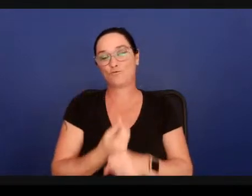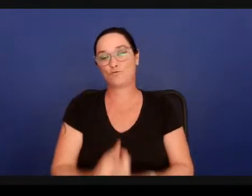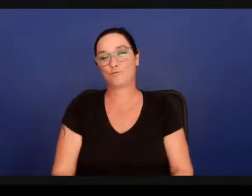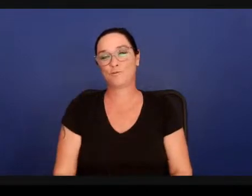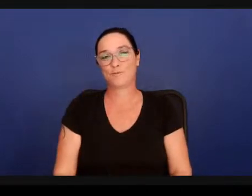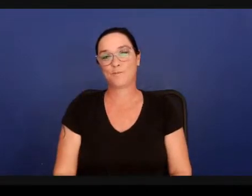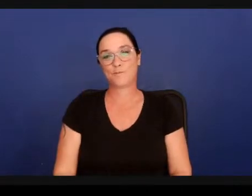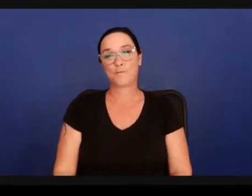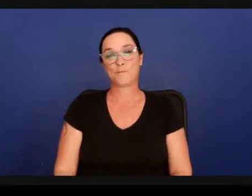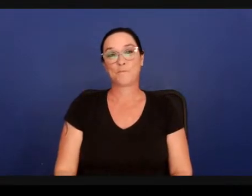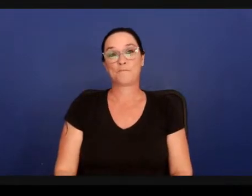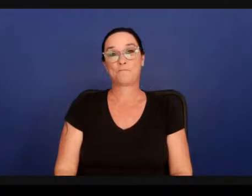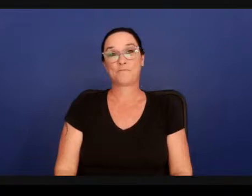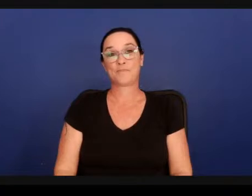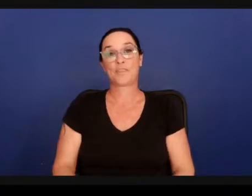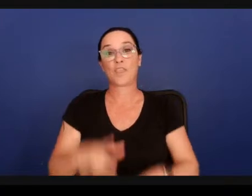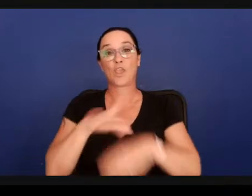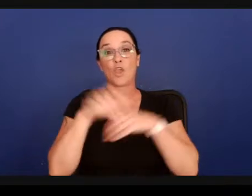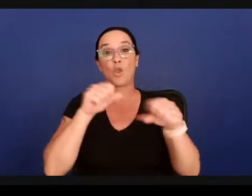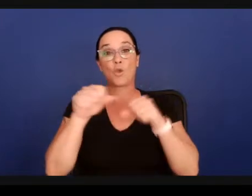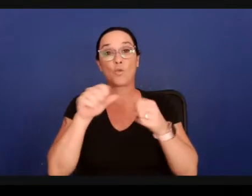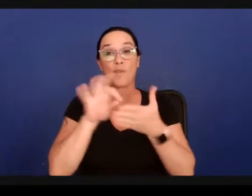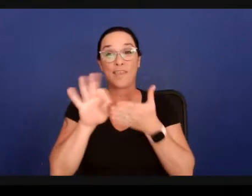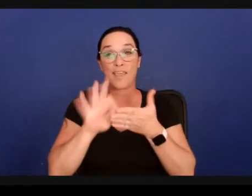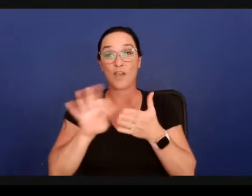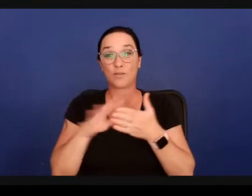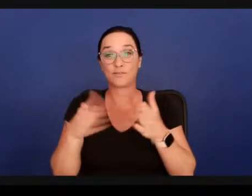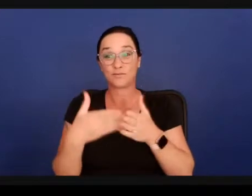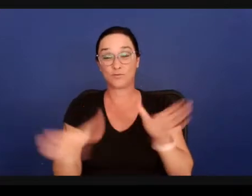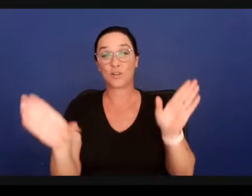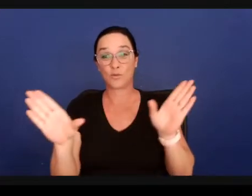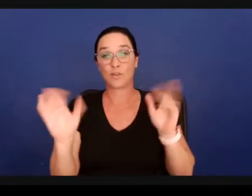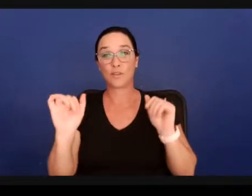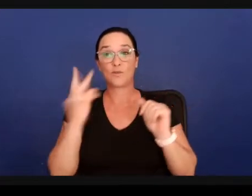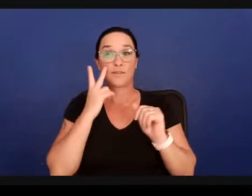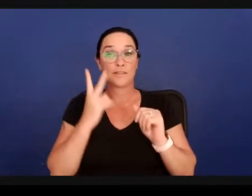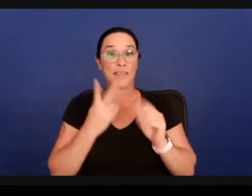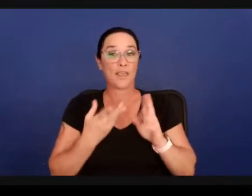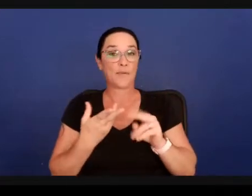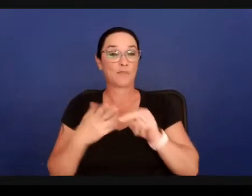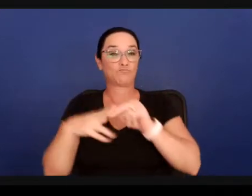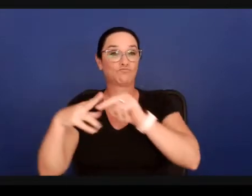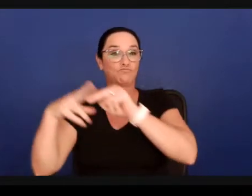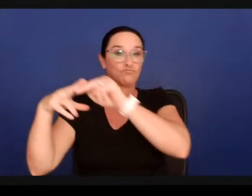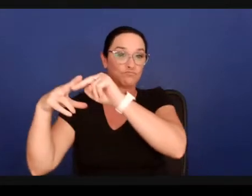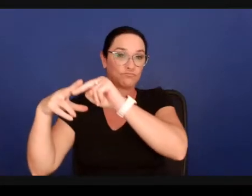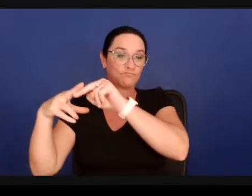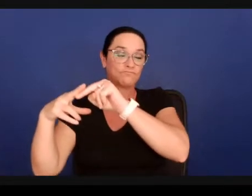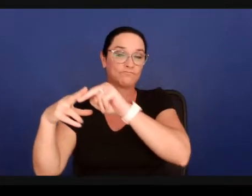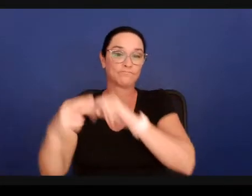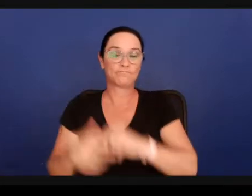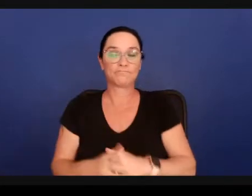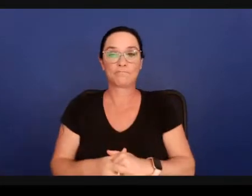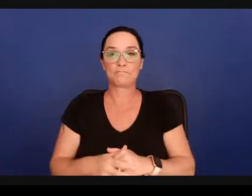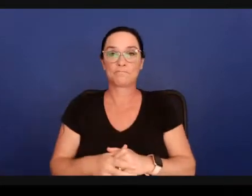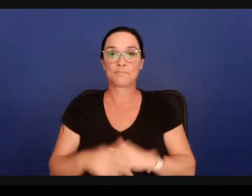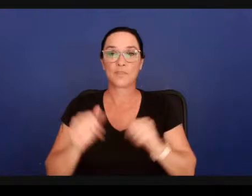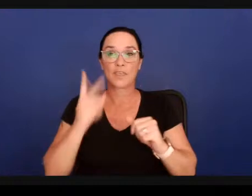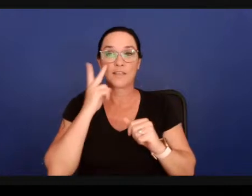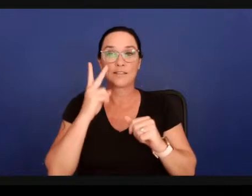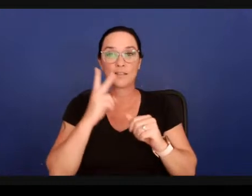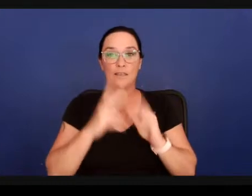And earthquake counts overall, you see, have been increasing over time. But you still see this spiky